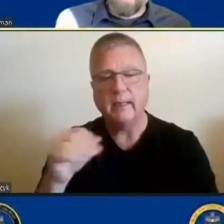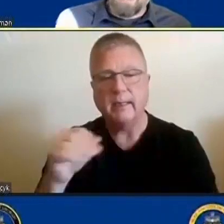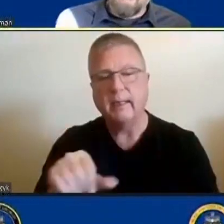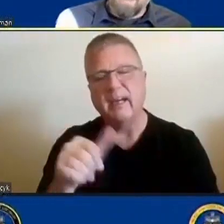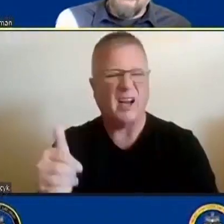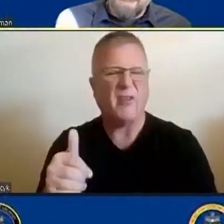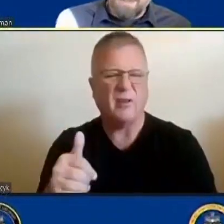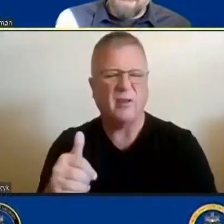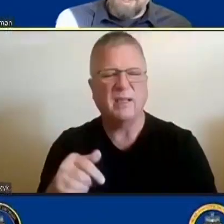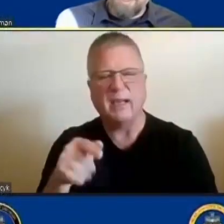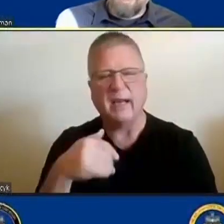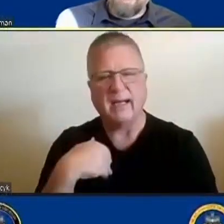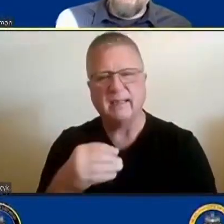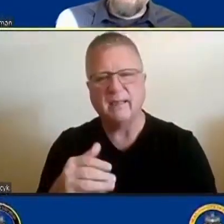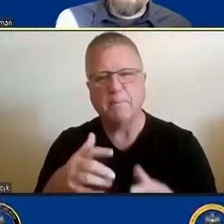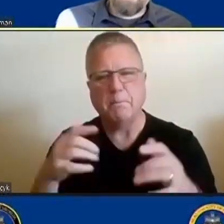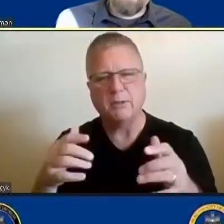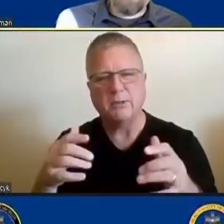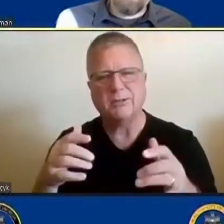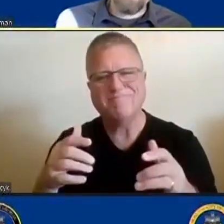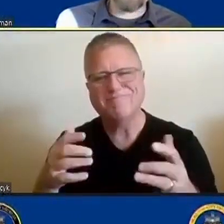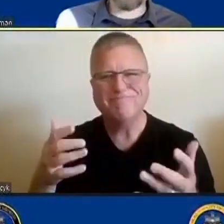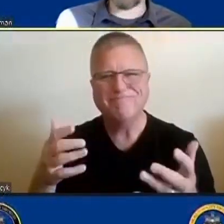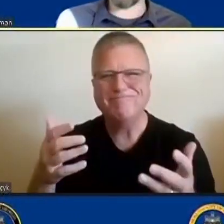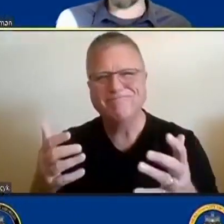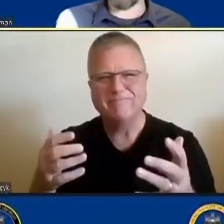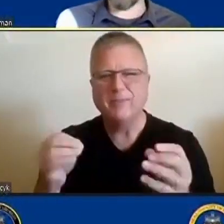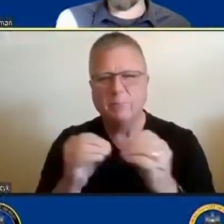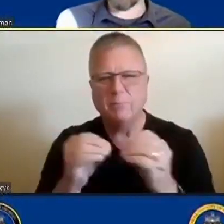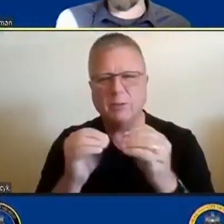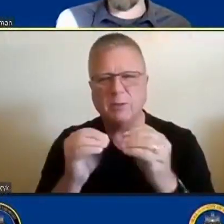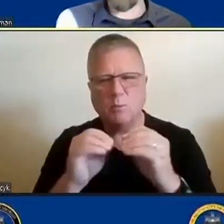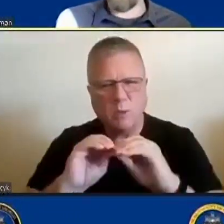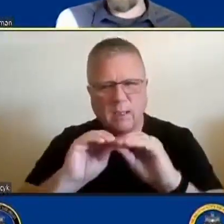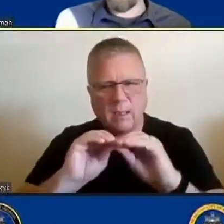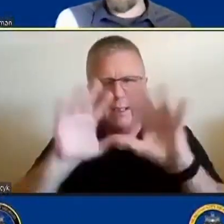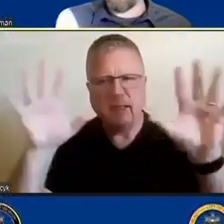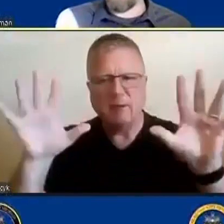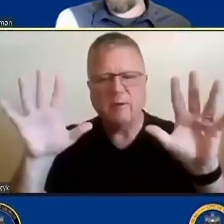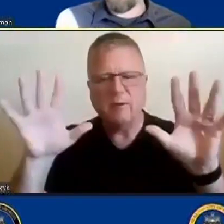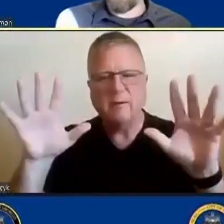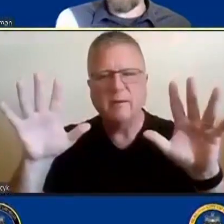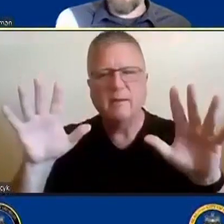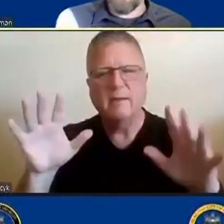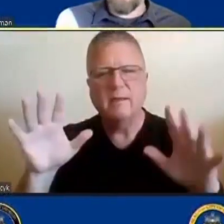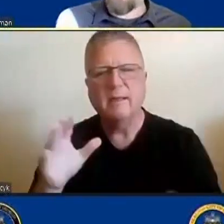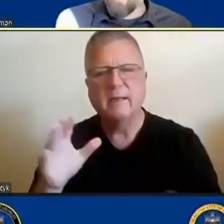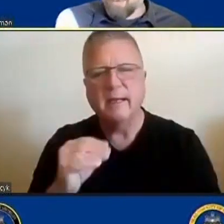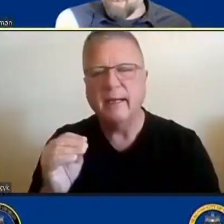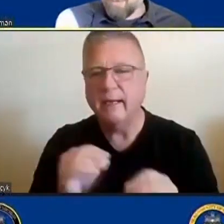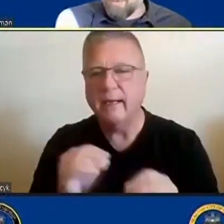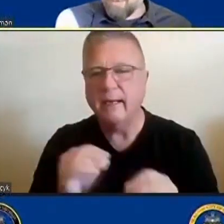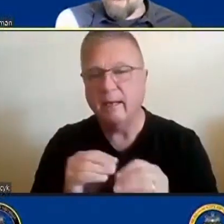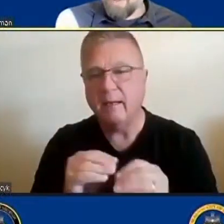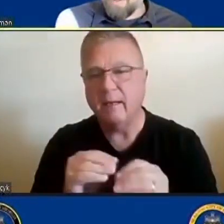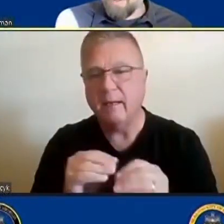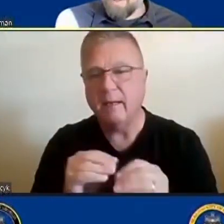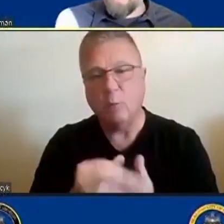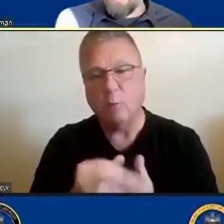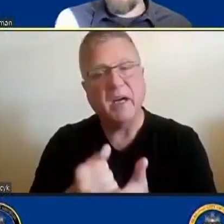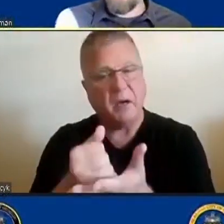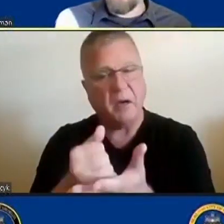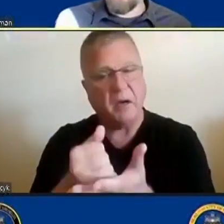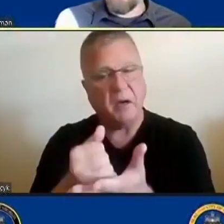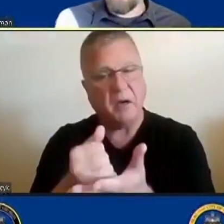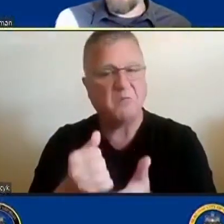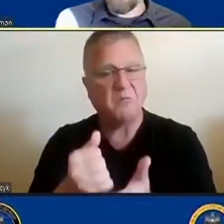has a much more clear and much more helpful